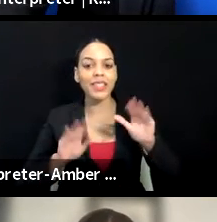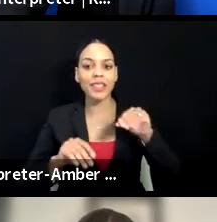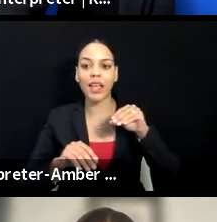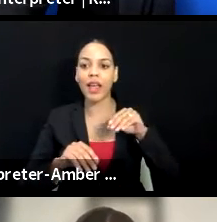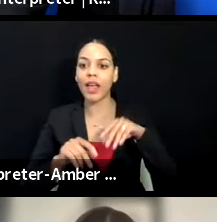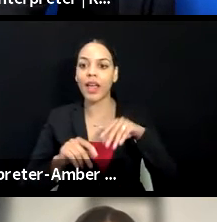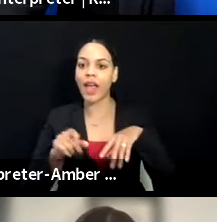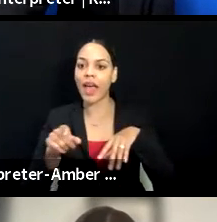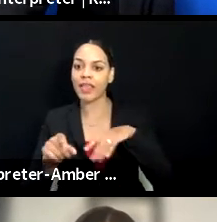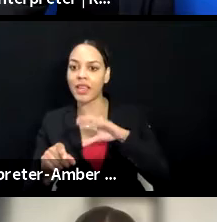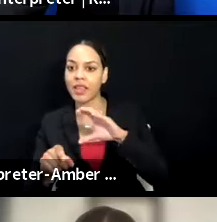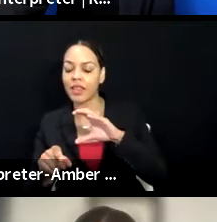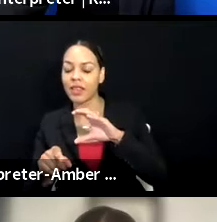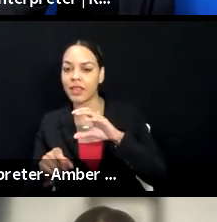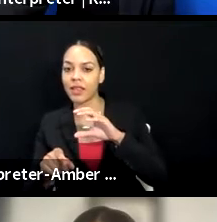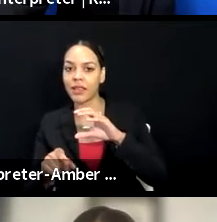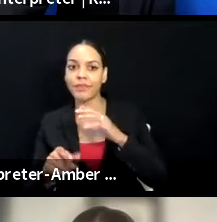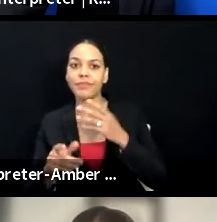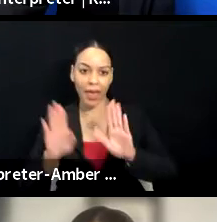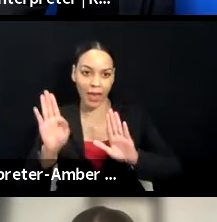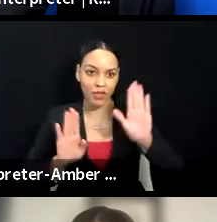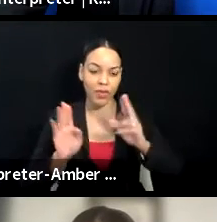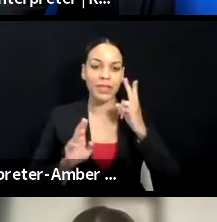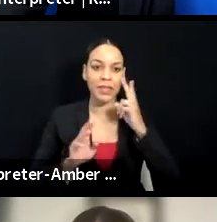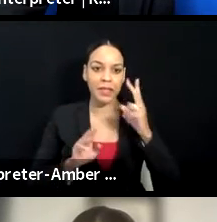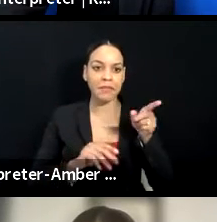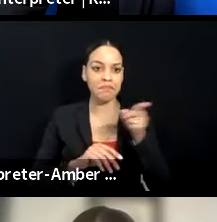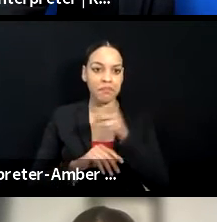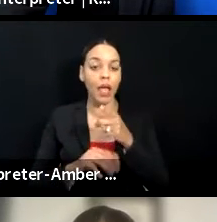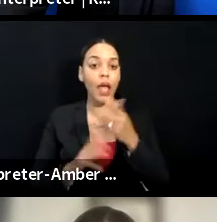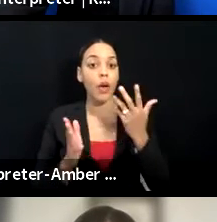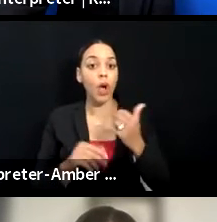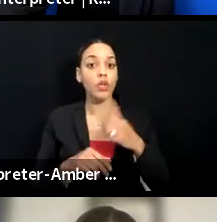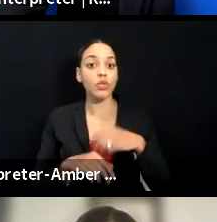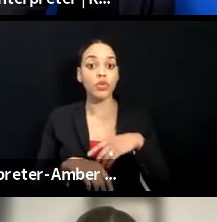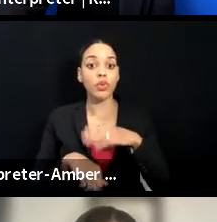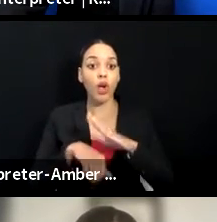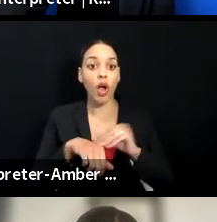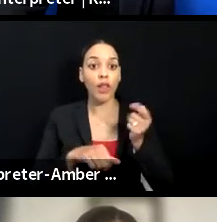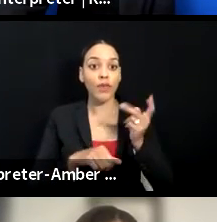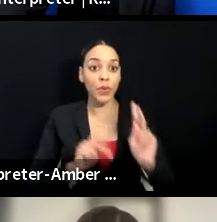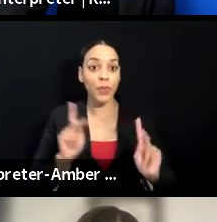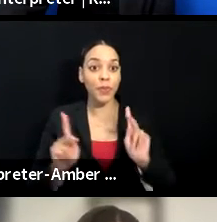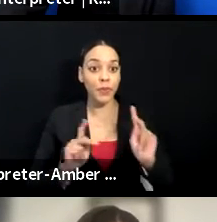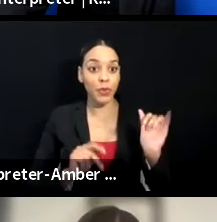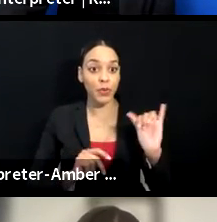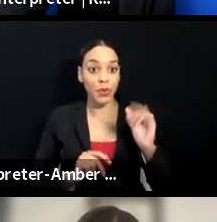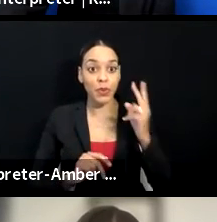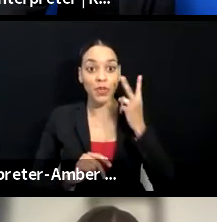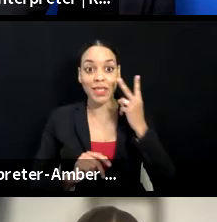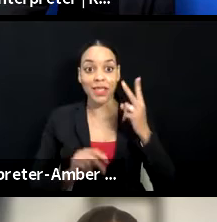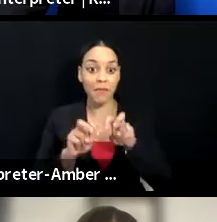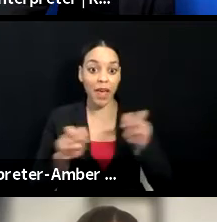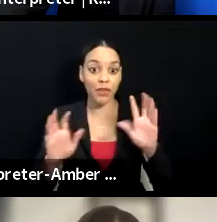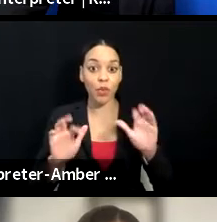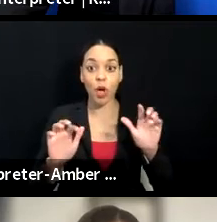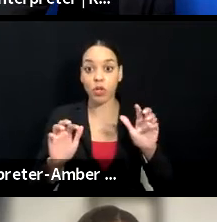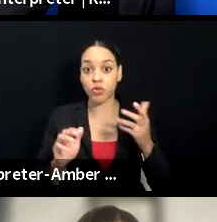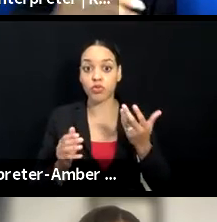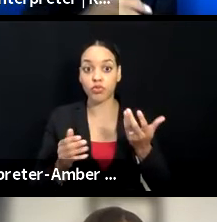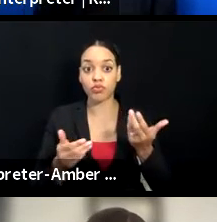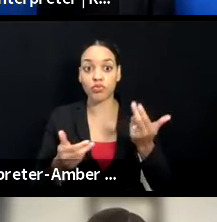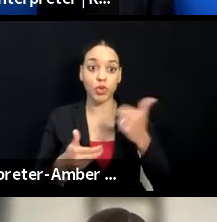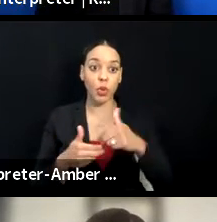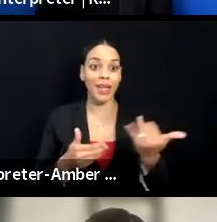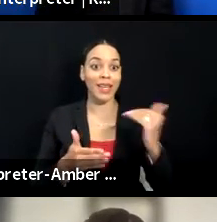And so, hands raised. And I want to call on some folks and then we'll see if the panelists want to jump back in. But